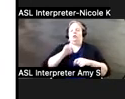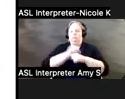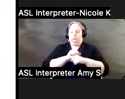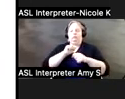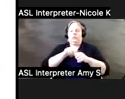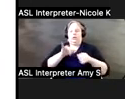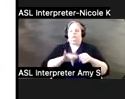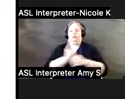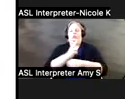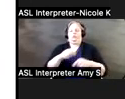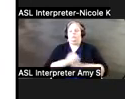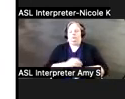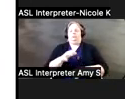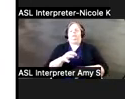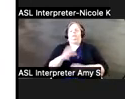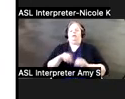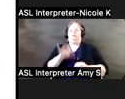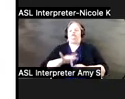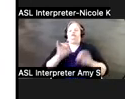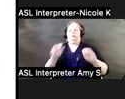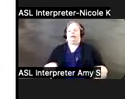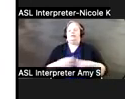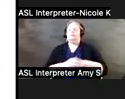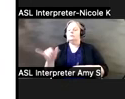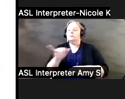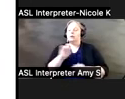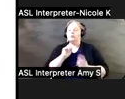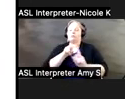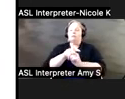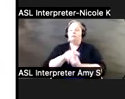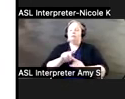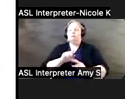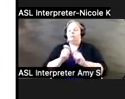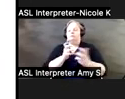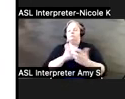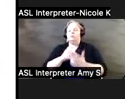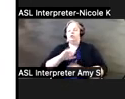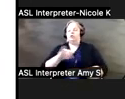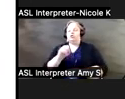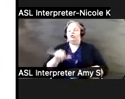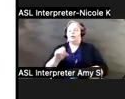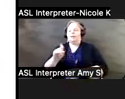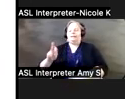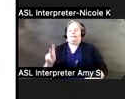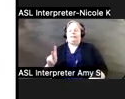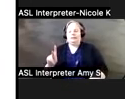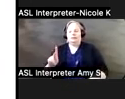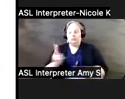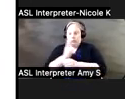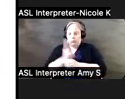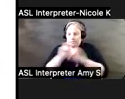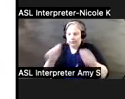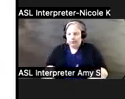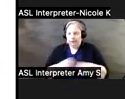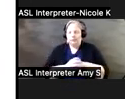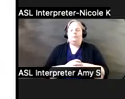it. Similarly, you can plug in adaptive joysticks to the different ports on the Xbox Adaptive Controller and mount